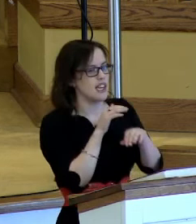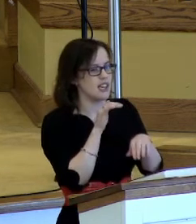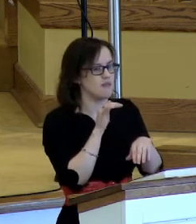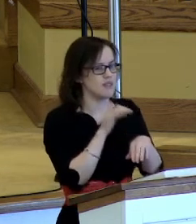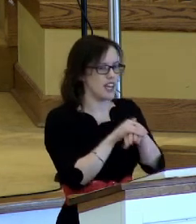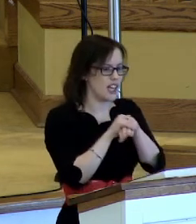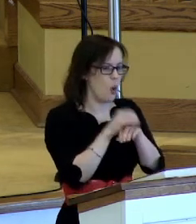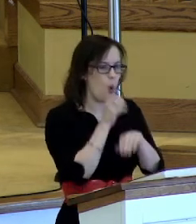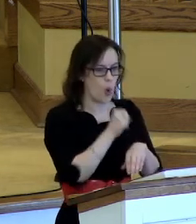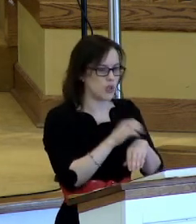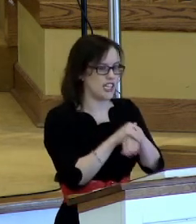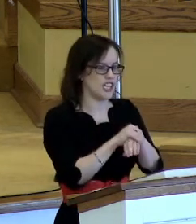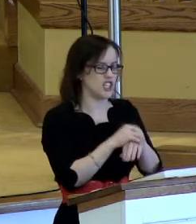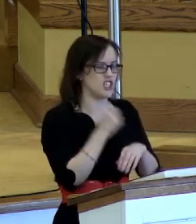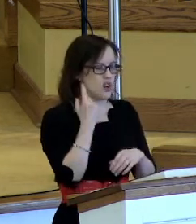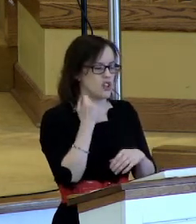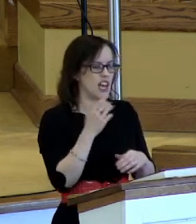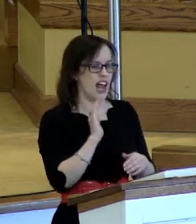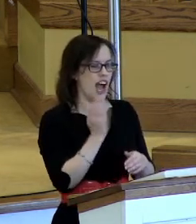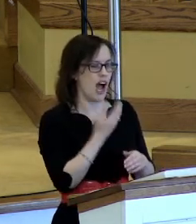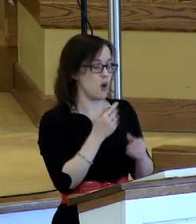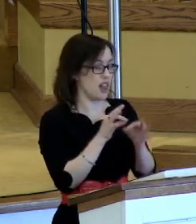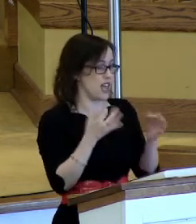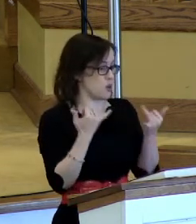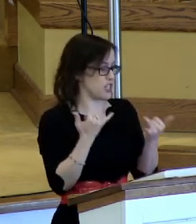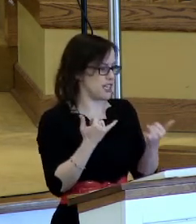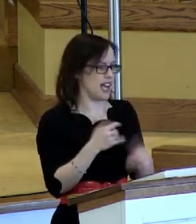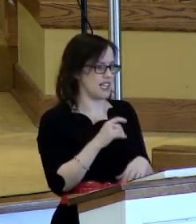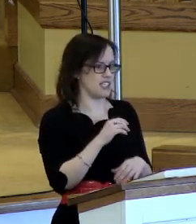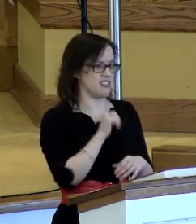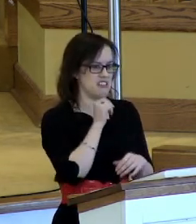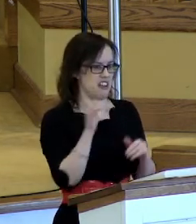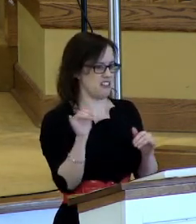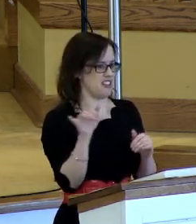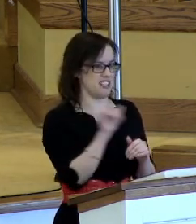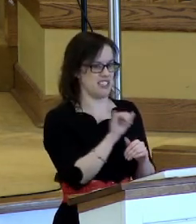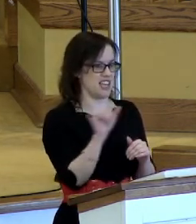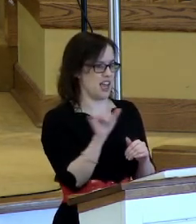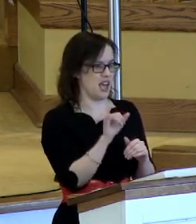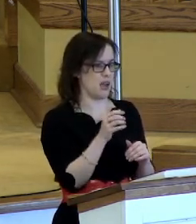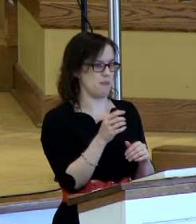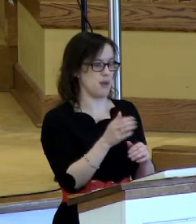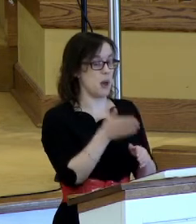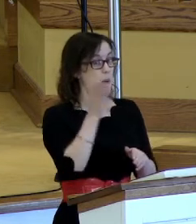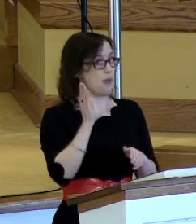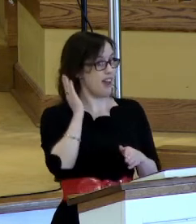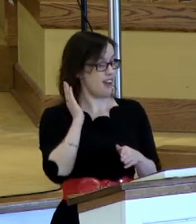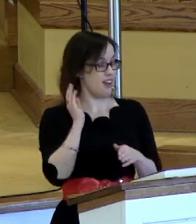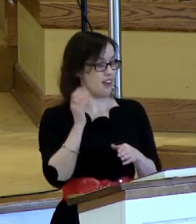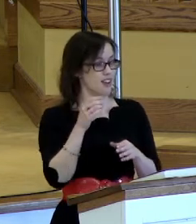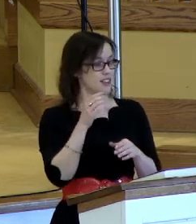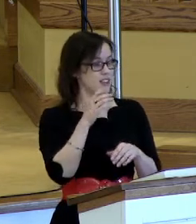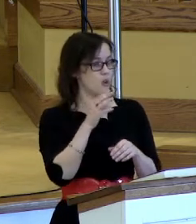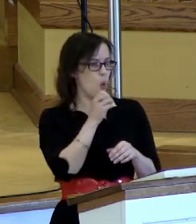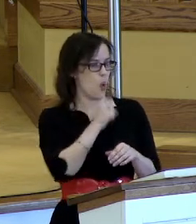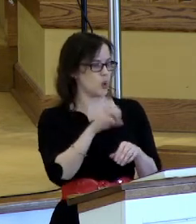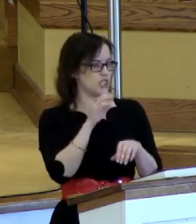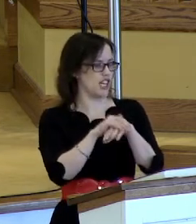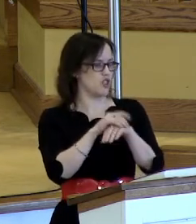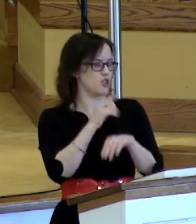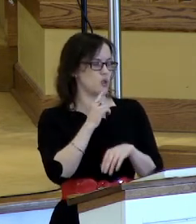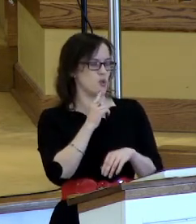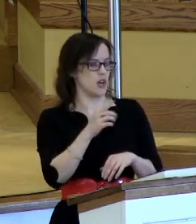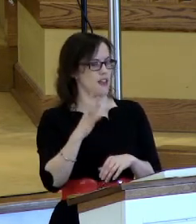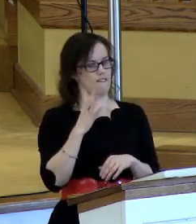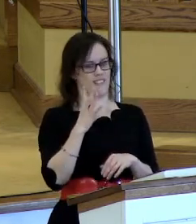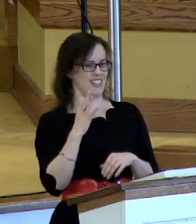and they sometimes make us sound, I mean, they're very articulate, aren't they, babe? Just the way they speak. And you'll see words like that in